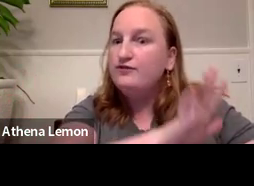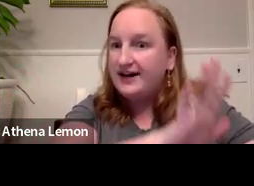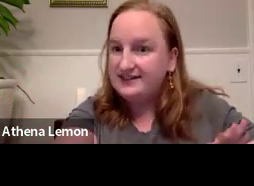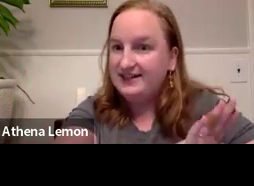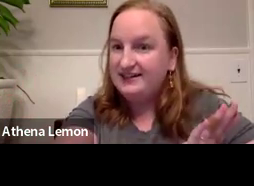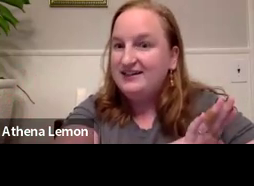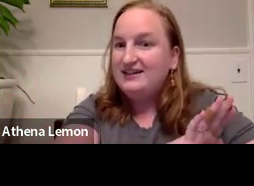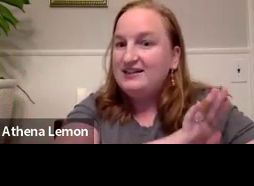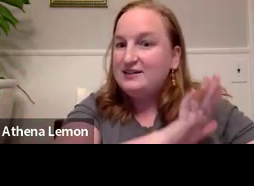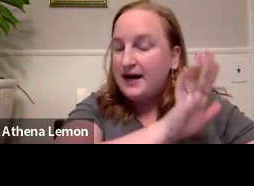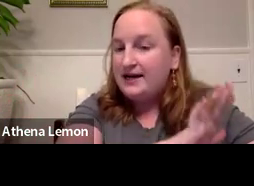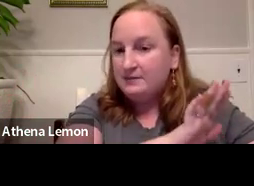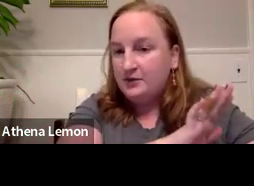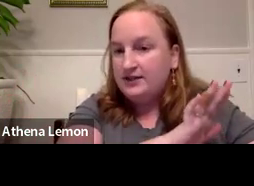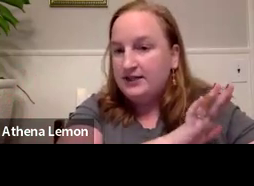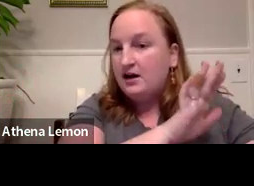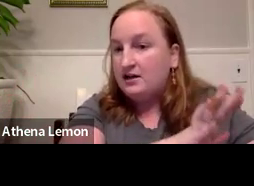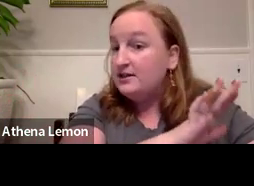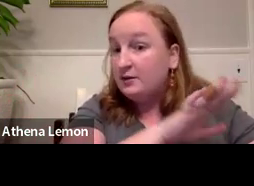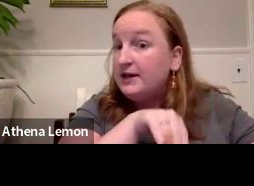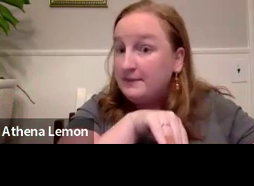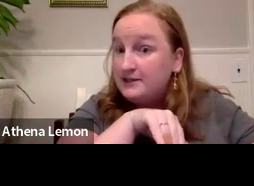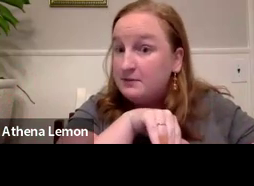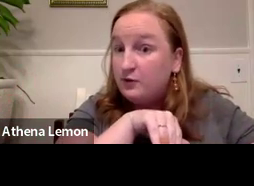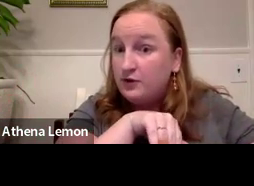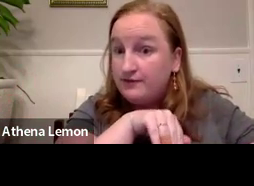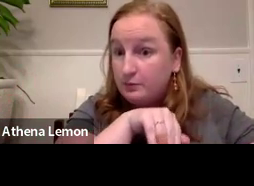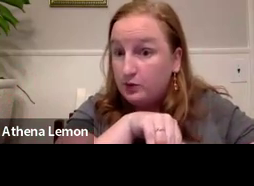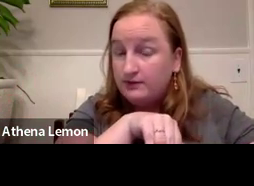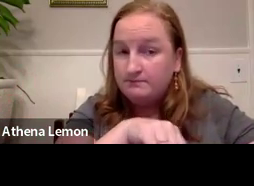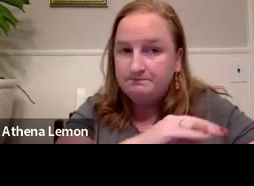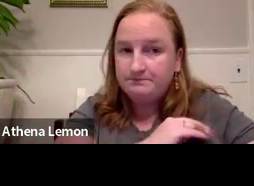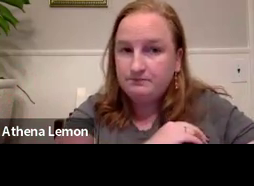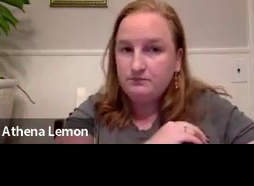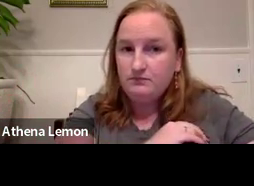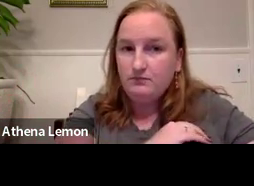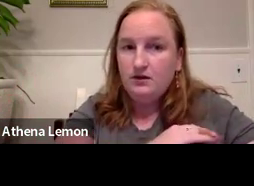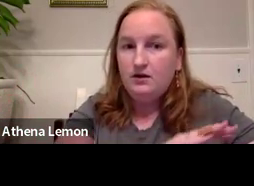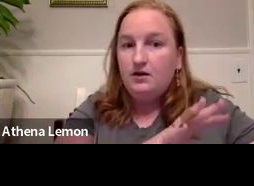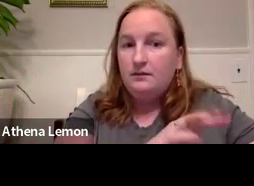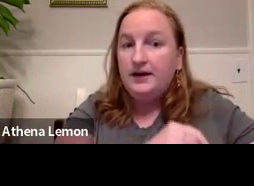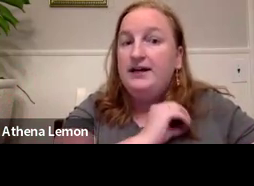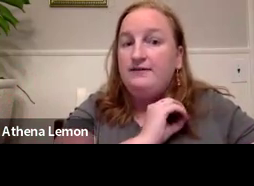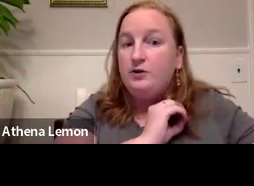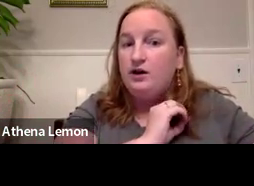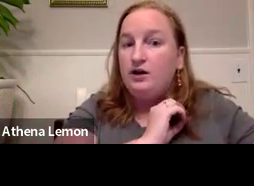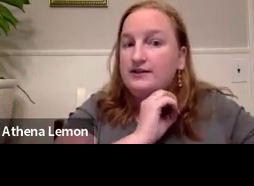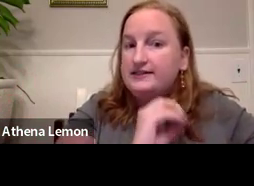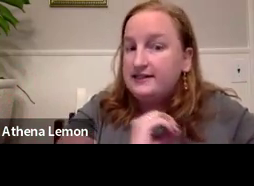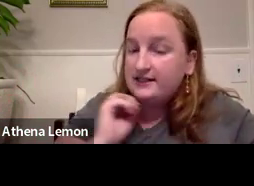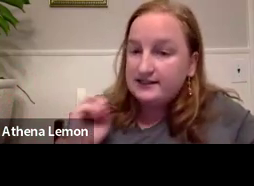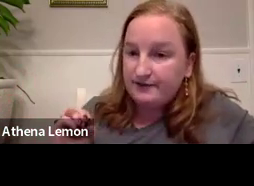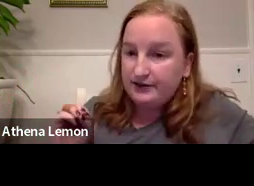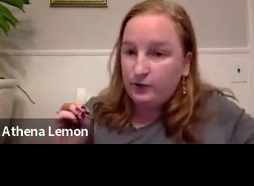their own vaccine to pass immunity on to their babies before they're even born. But if you